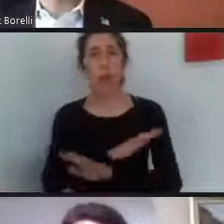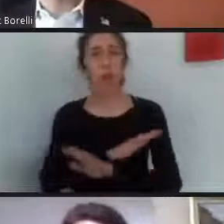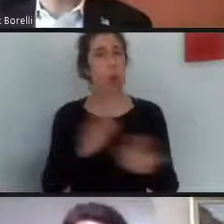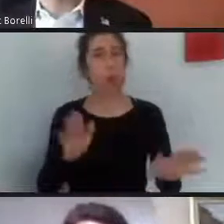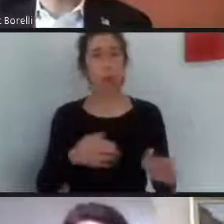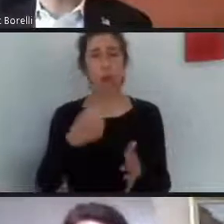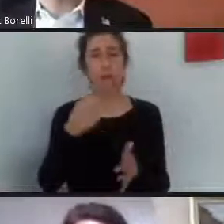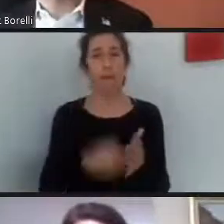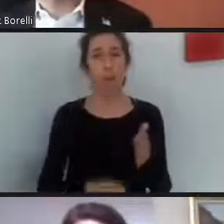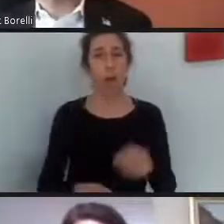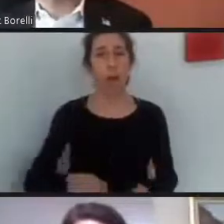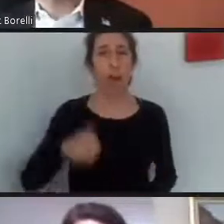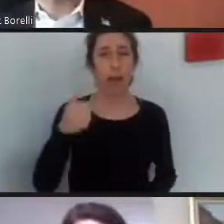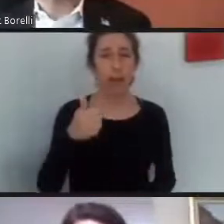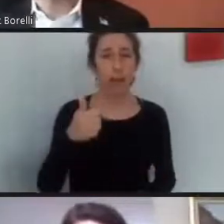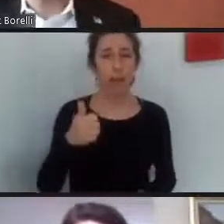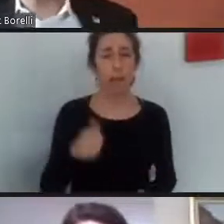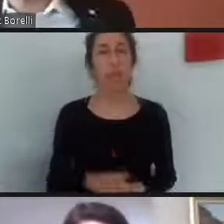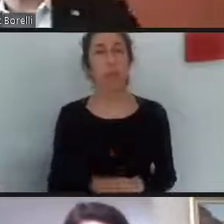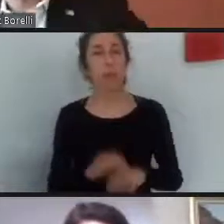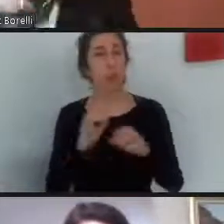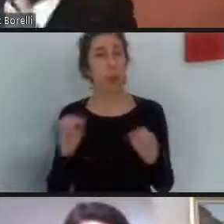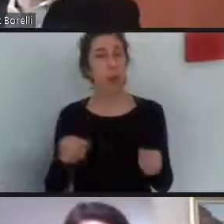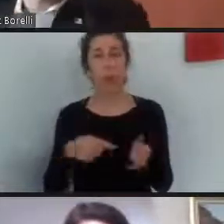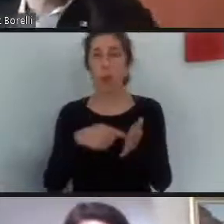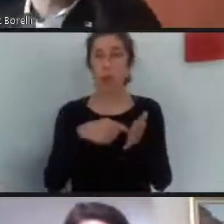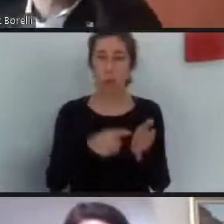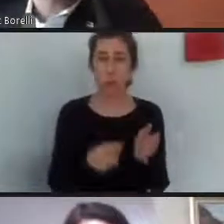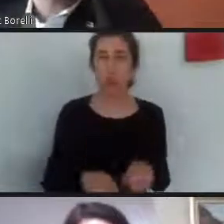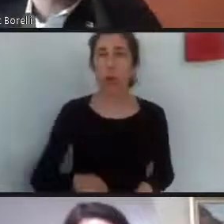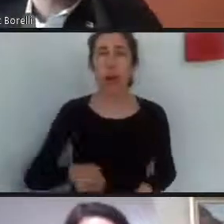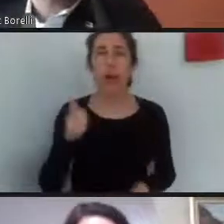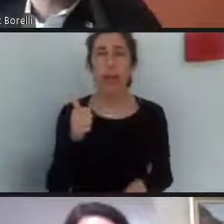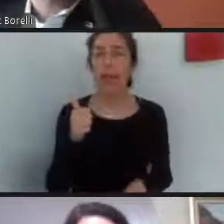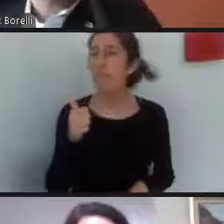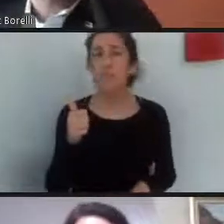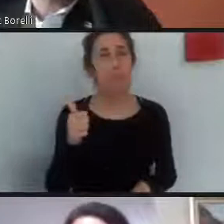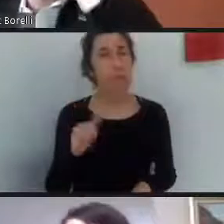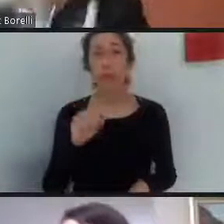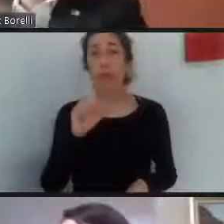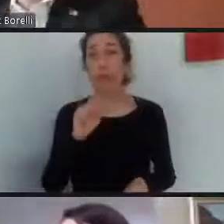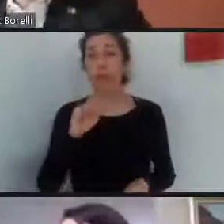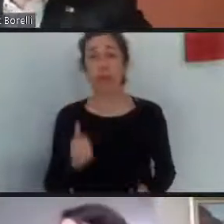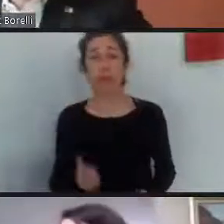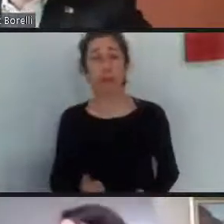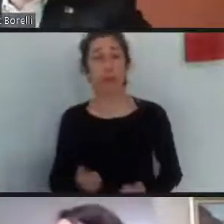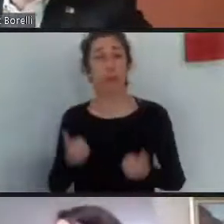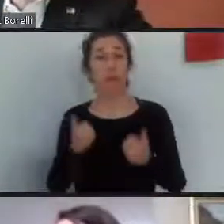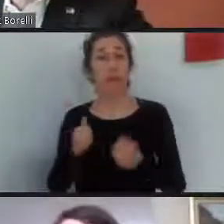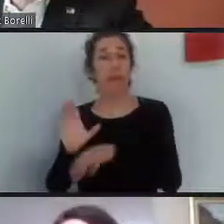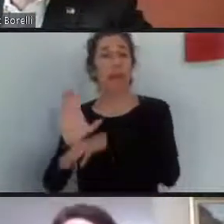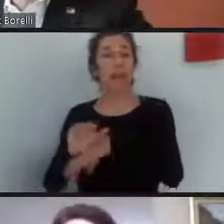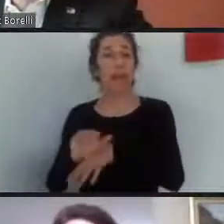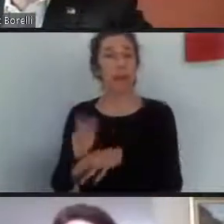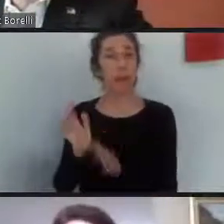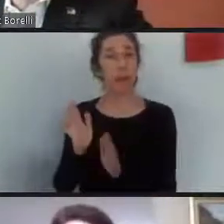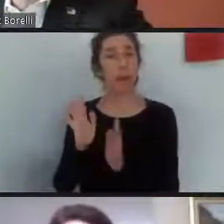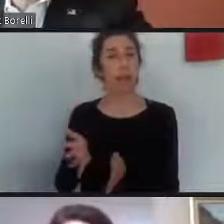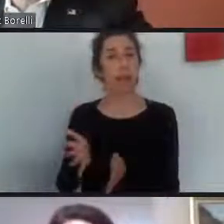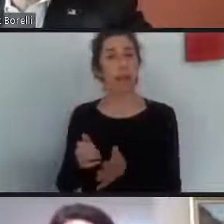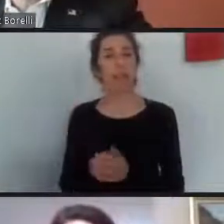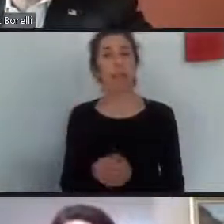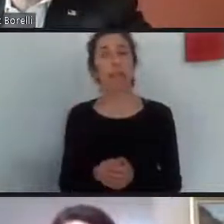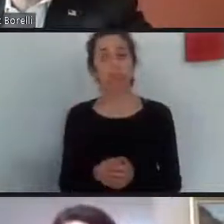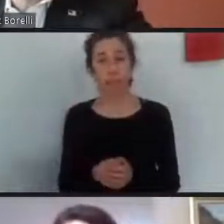fare hikes. No toll hikes. Do not eliminate the Staten Island resident discount. But I